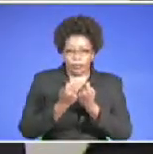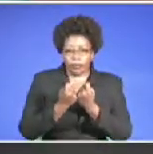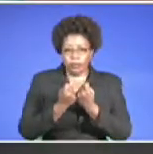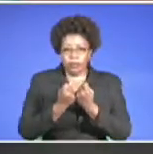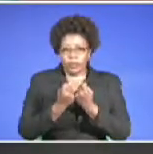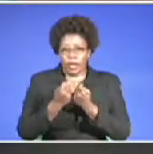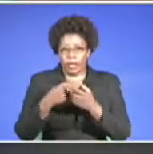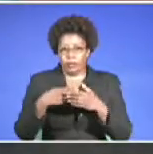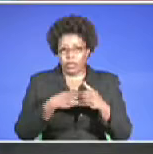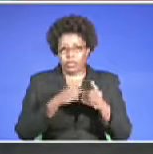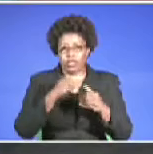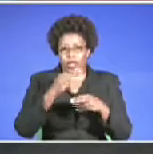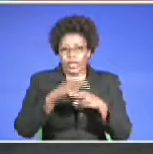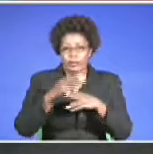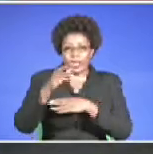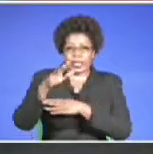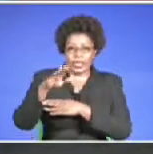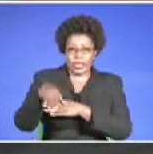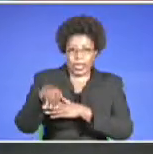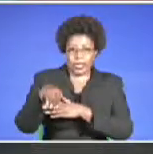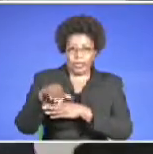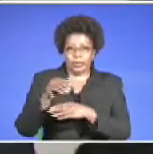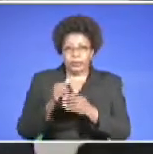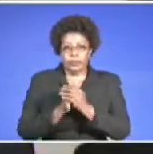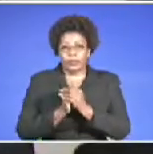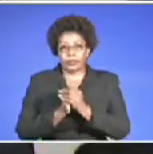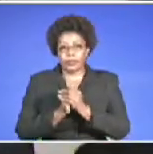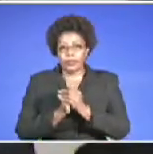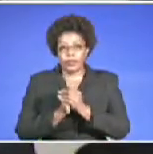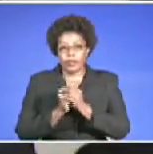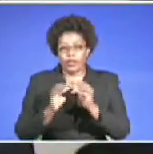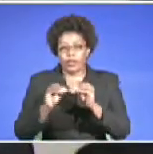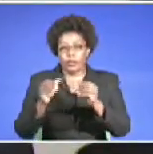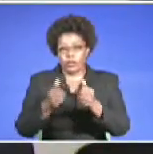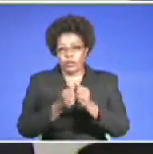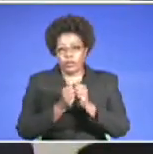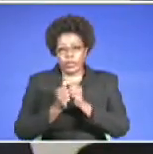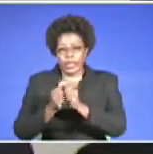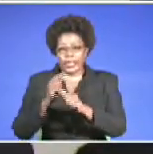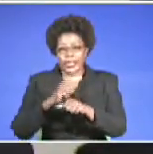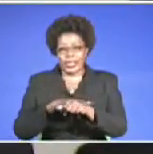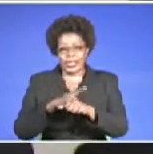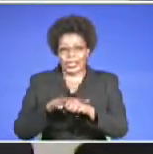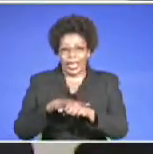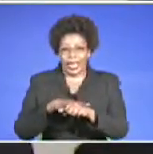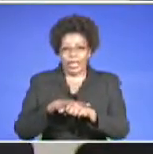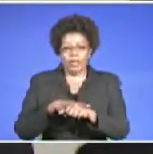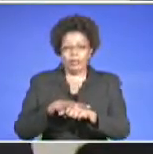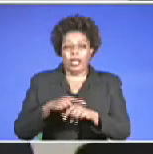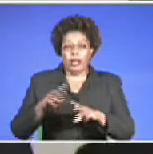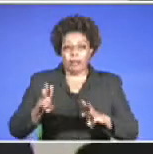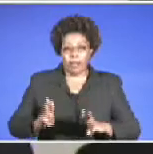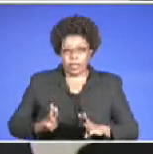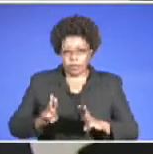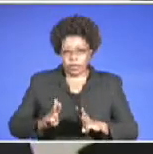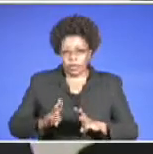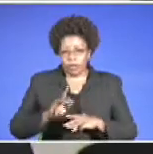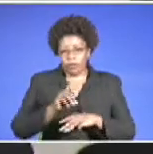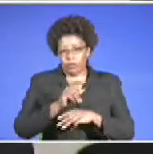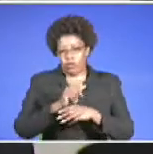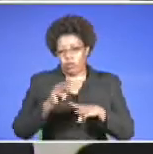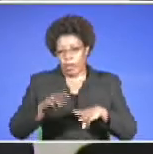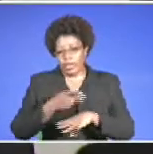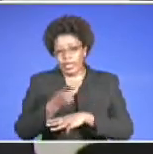yet, but the team is set to get together in a matter of days. He put together a time management in place on how we're going to manage these guys'